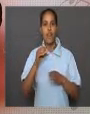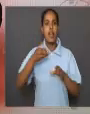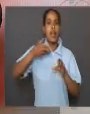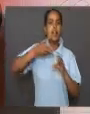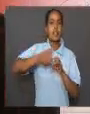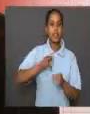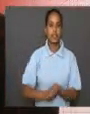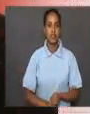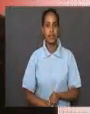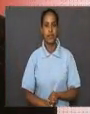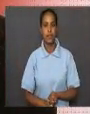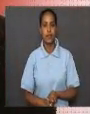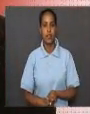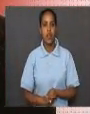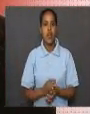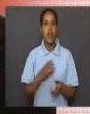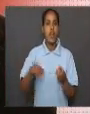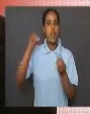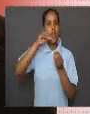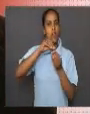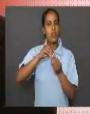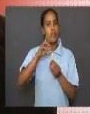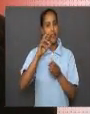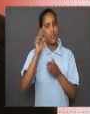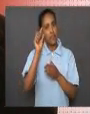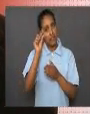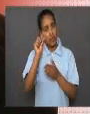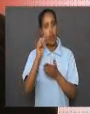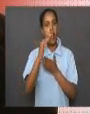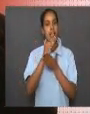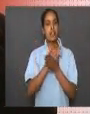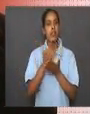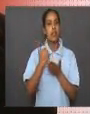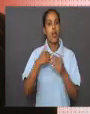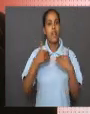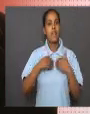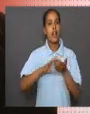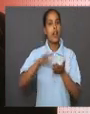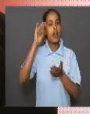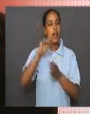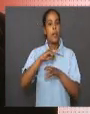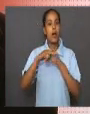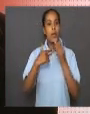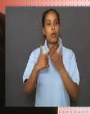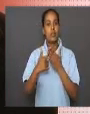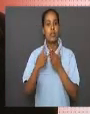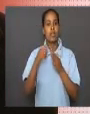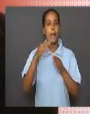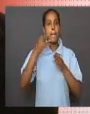gases. Over the last few lessons, you have learned about the